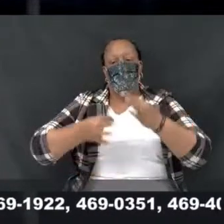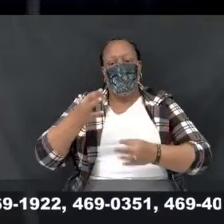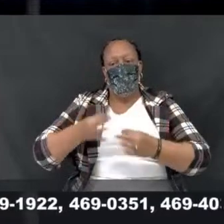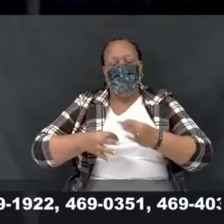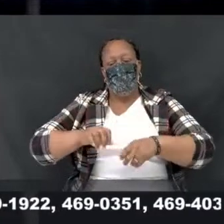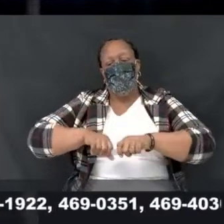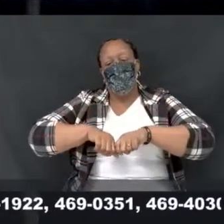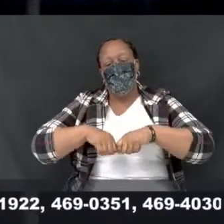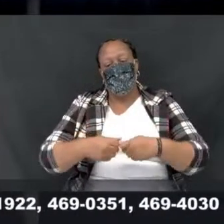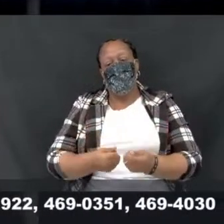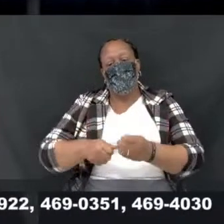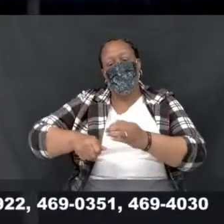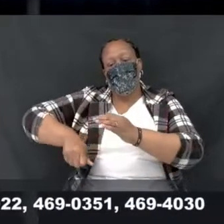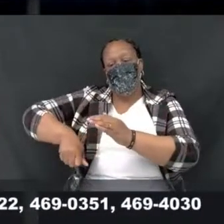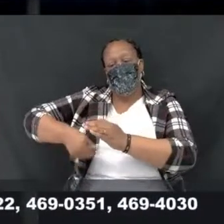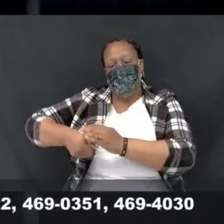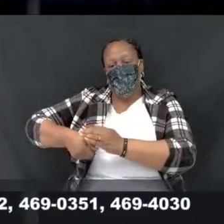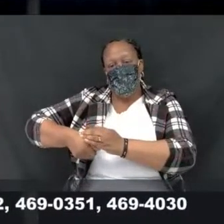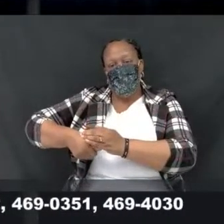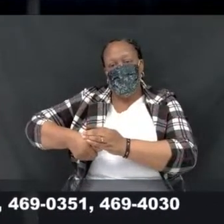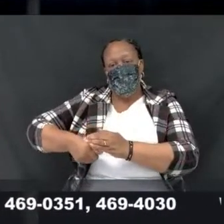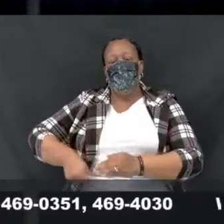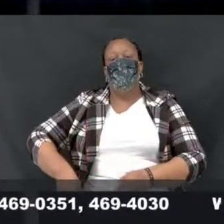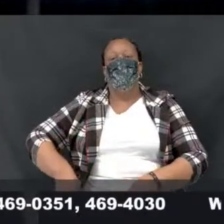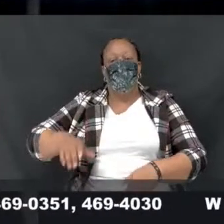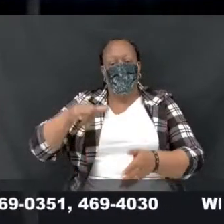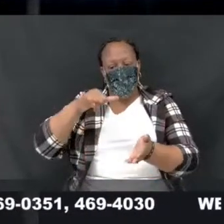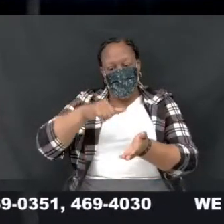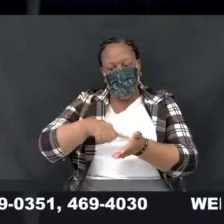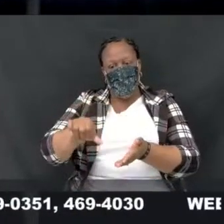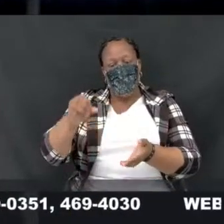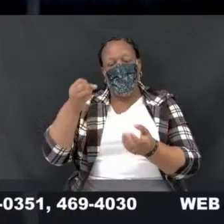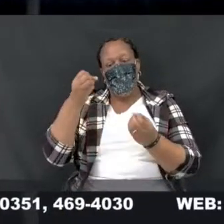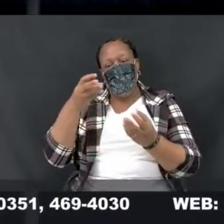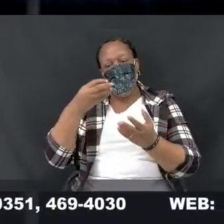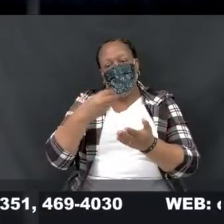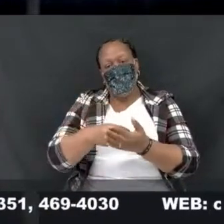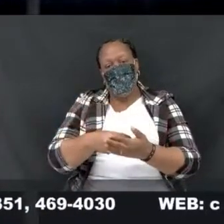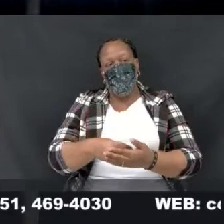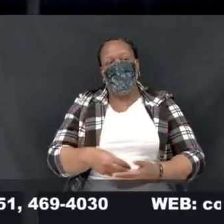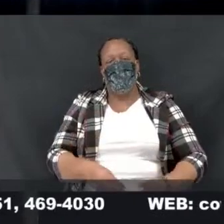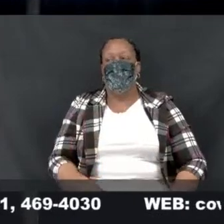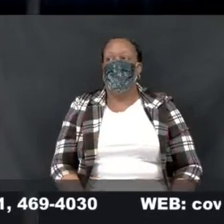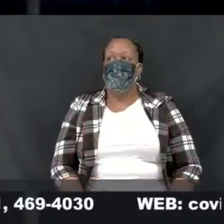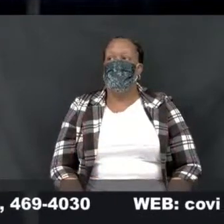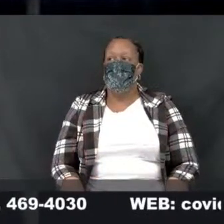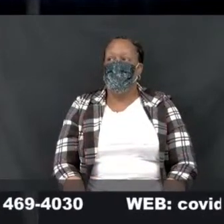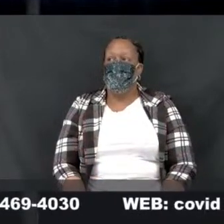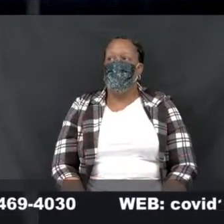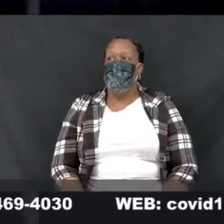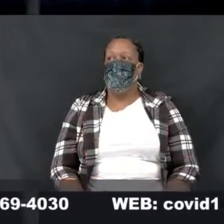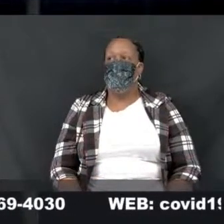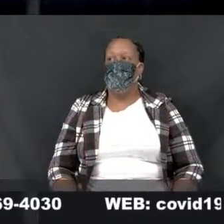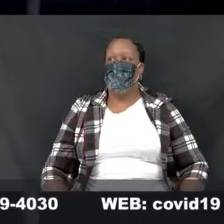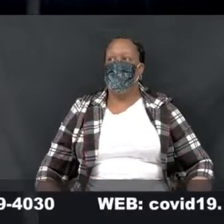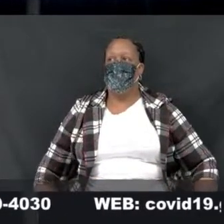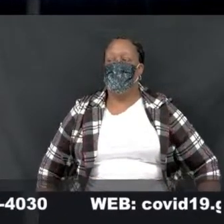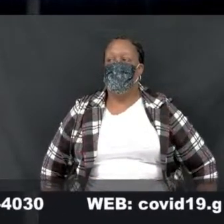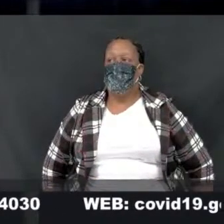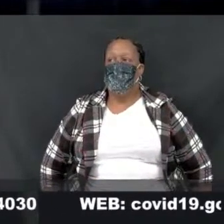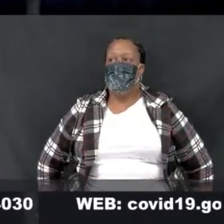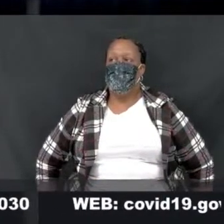break quarantine. Again, let me repeat, the penalty still remains if you break the